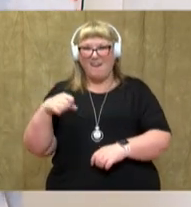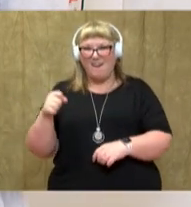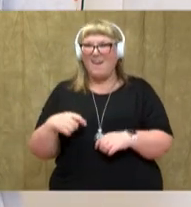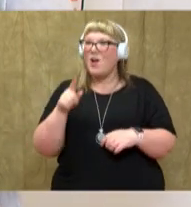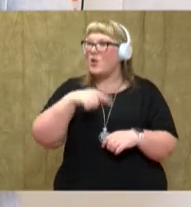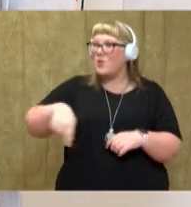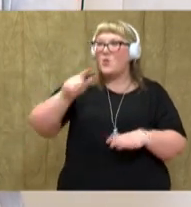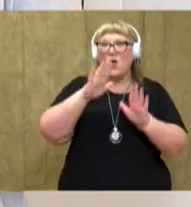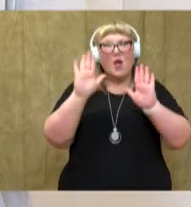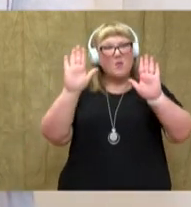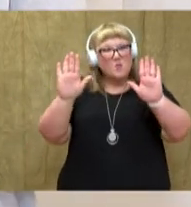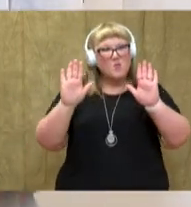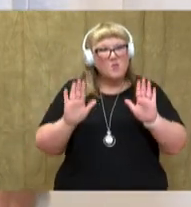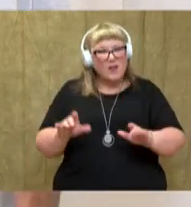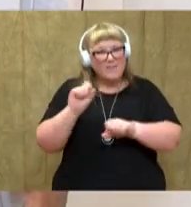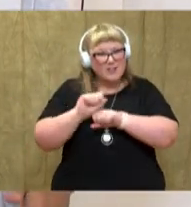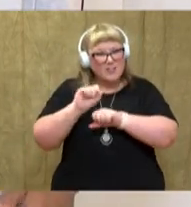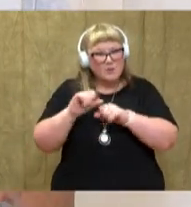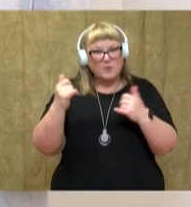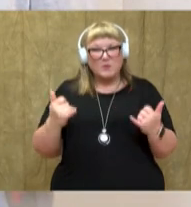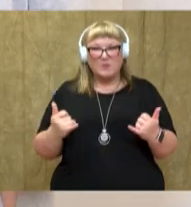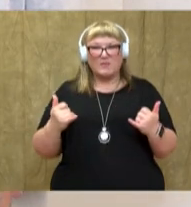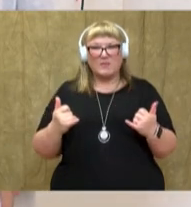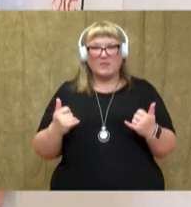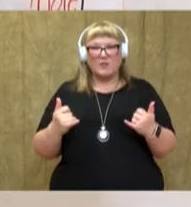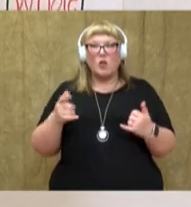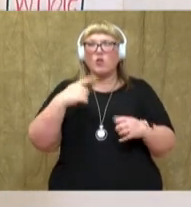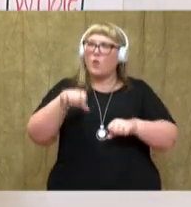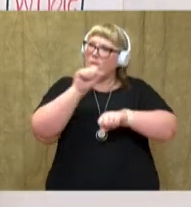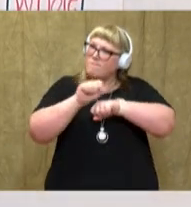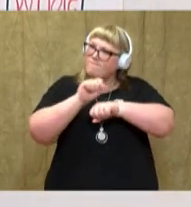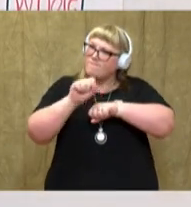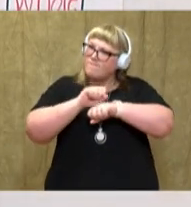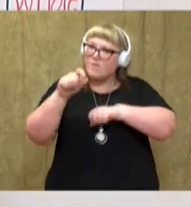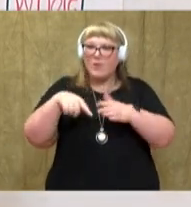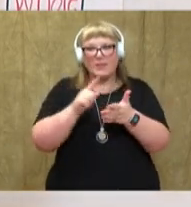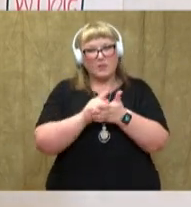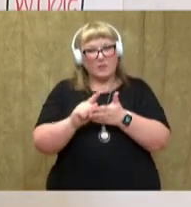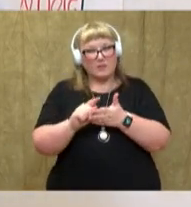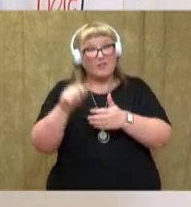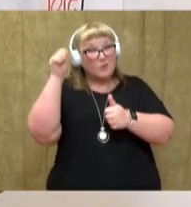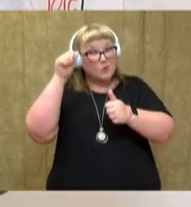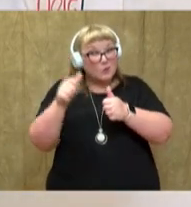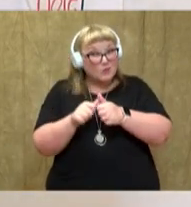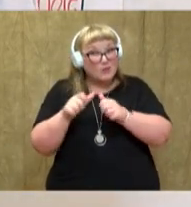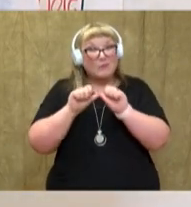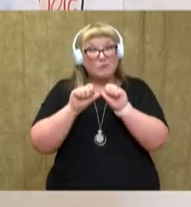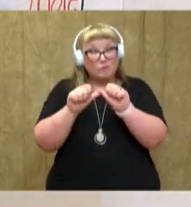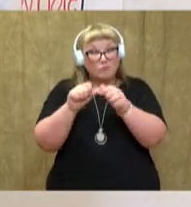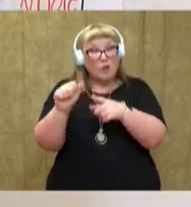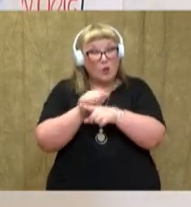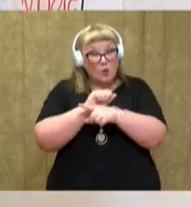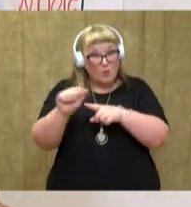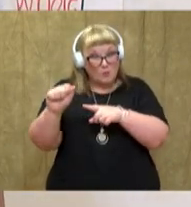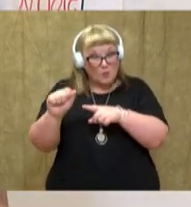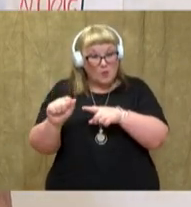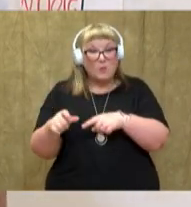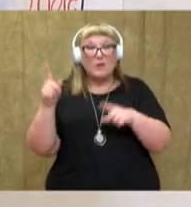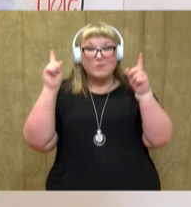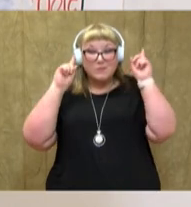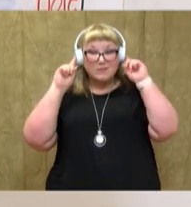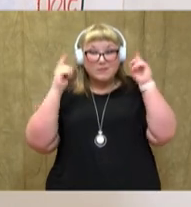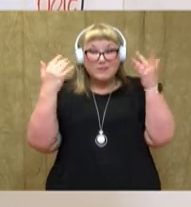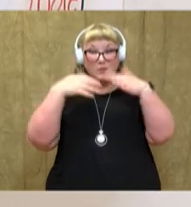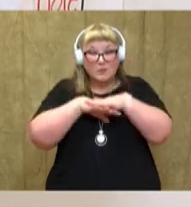worked wonderful today. Such a great job, and you've worked hard. Remember, continue to practice on your digraphs all this